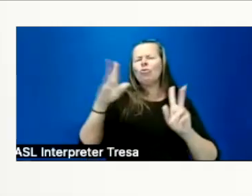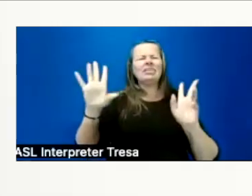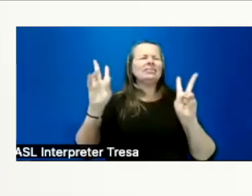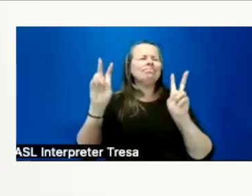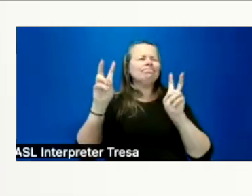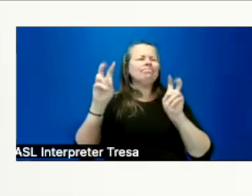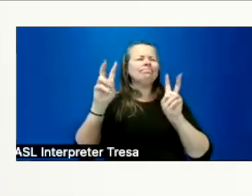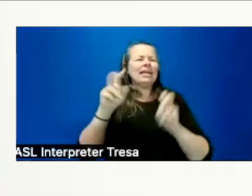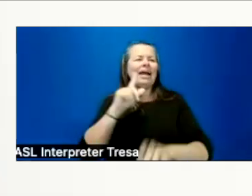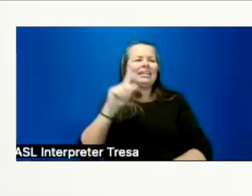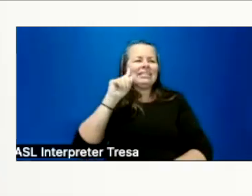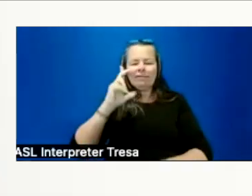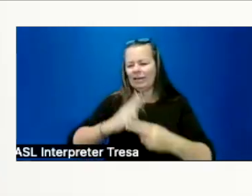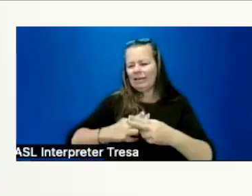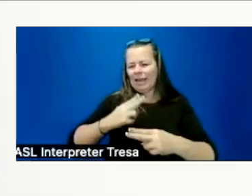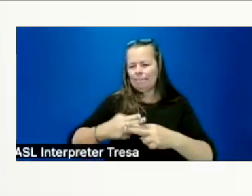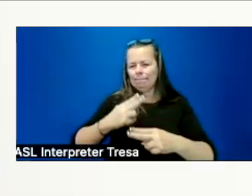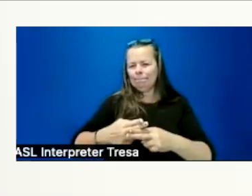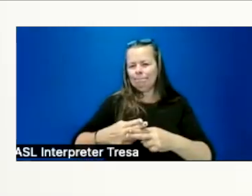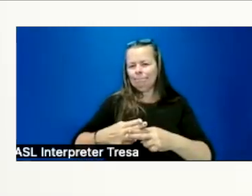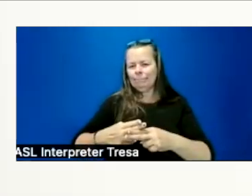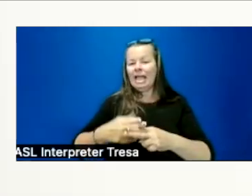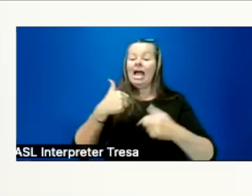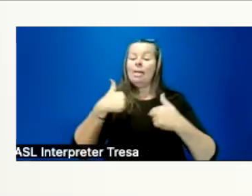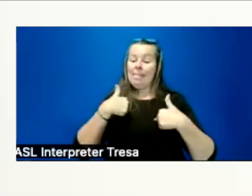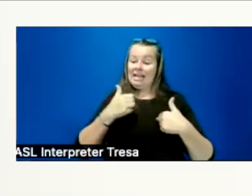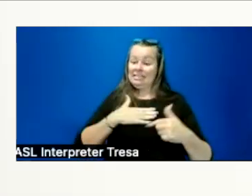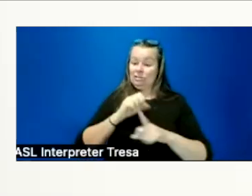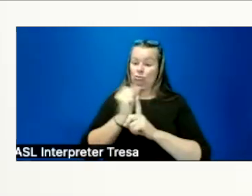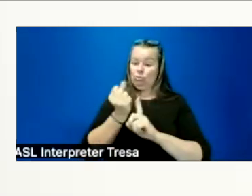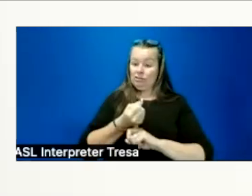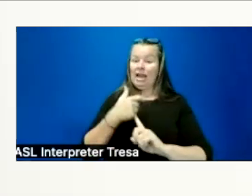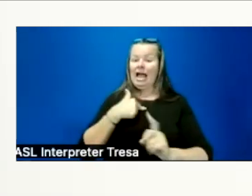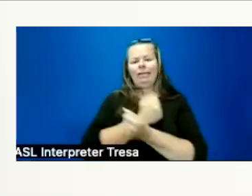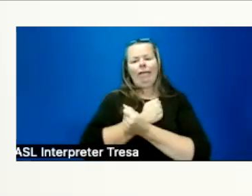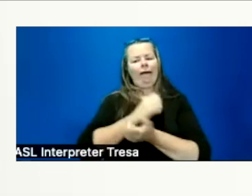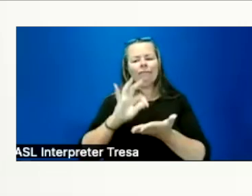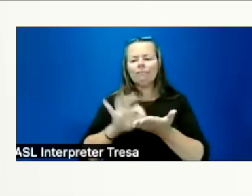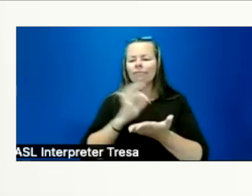is related to the person. In my case, I love sewing. So since I started learning sign language,